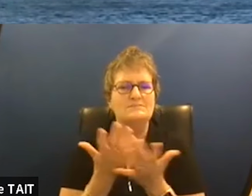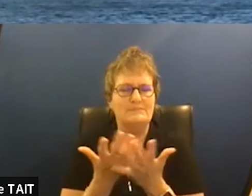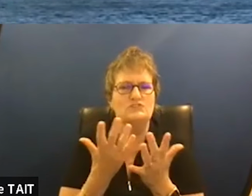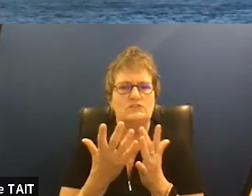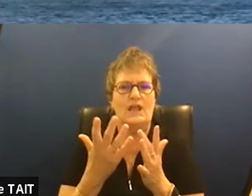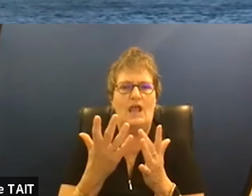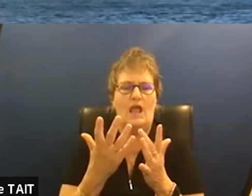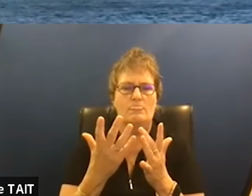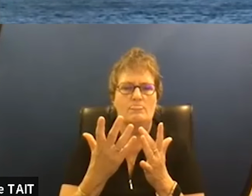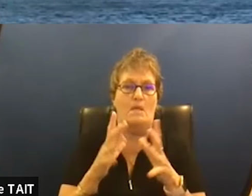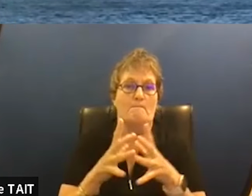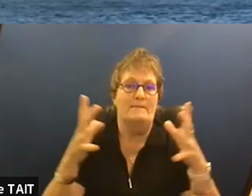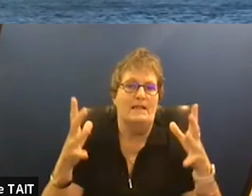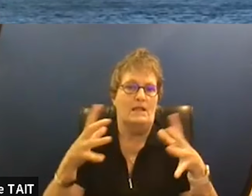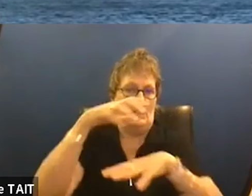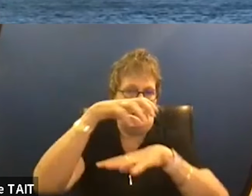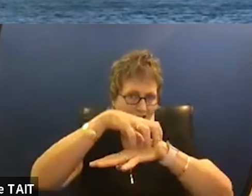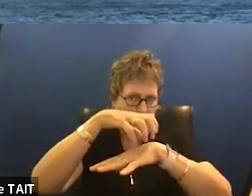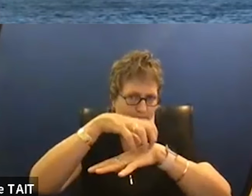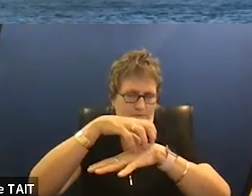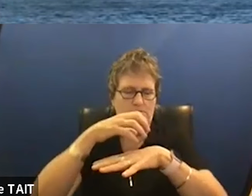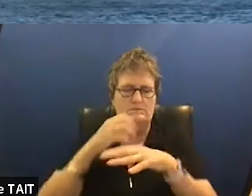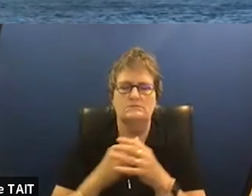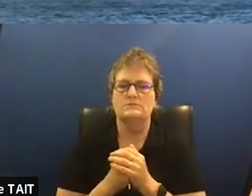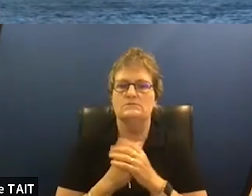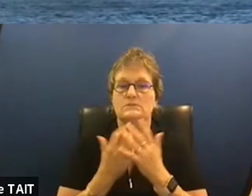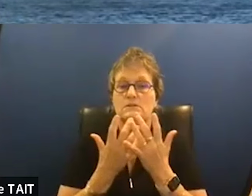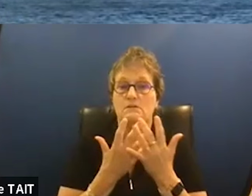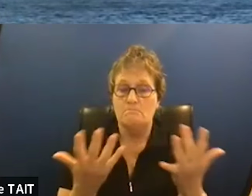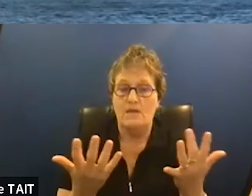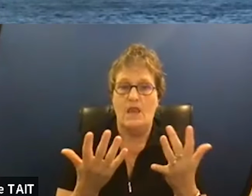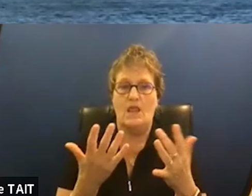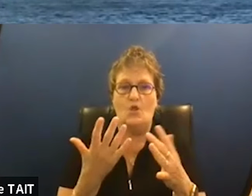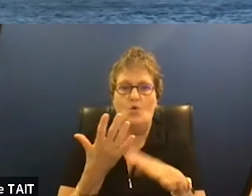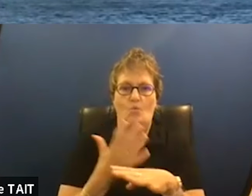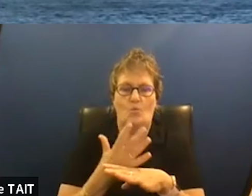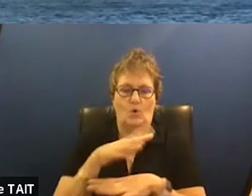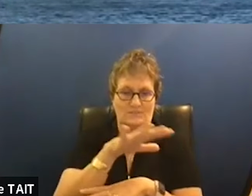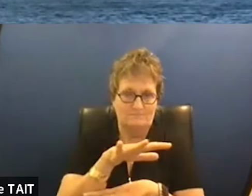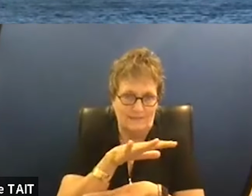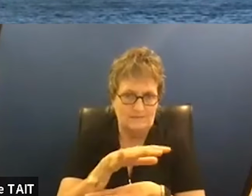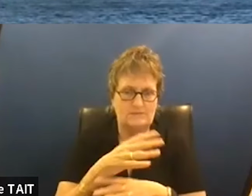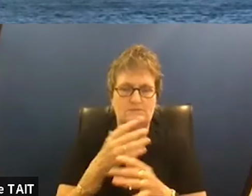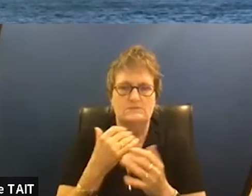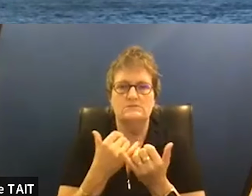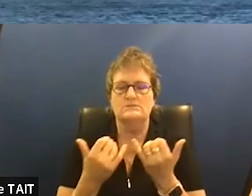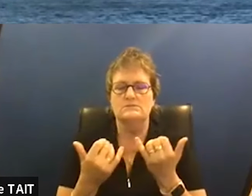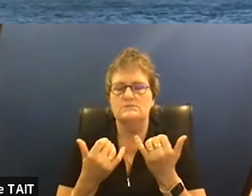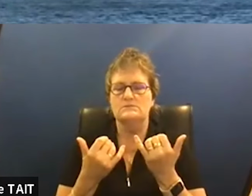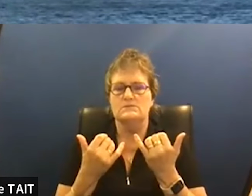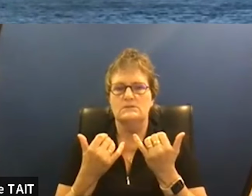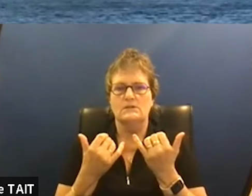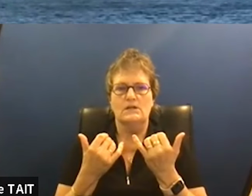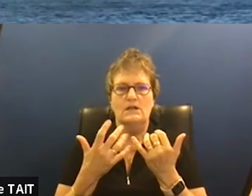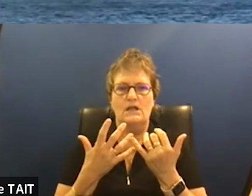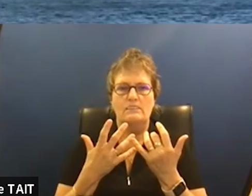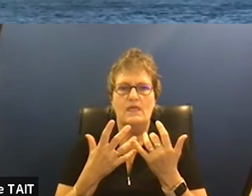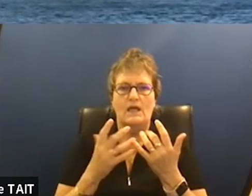at Paddington, I think you guys have so many workspaces and things where people are in person, that Sunflower training